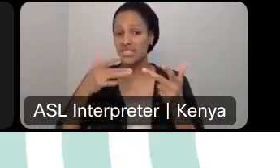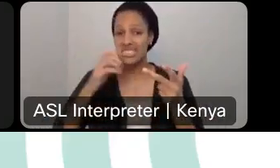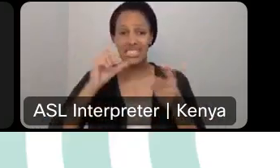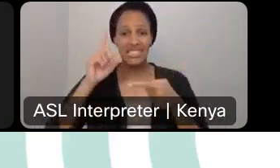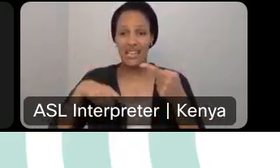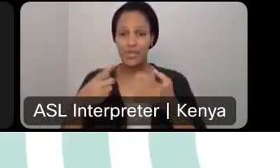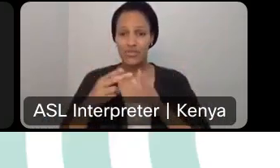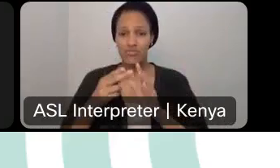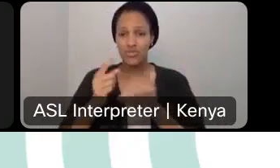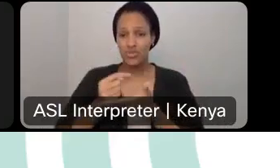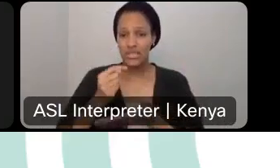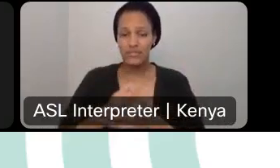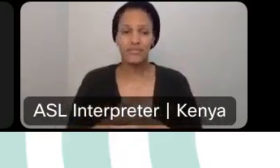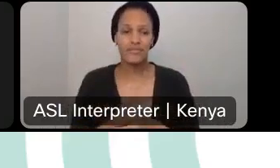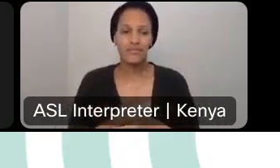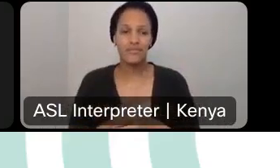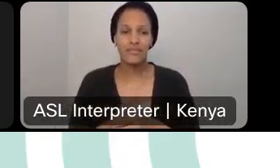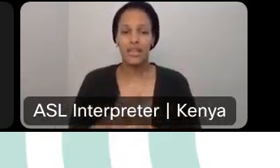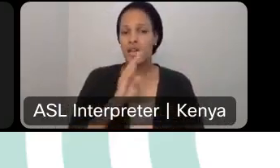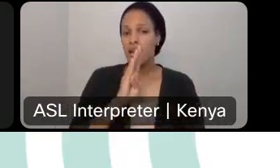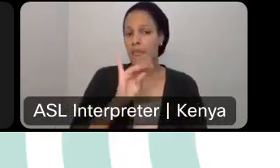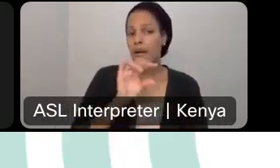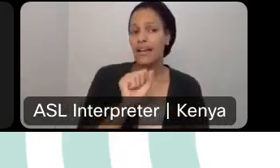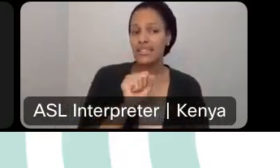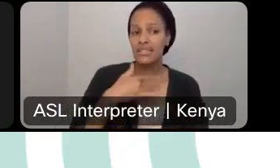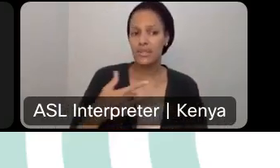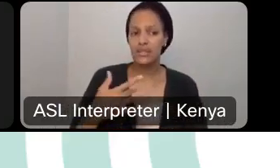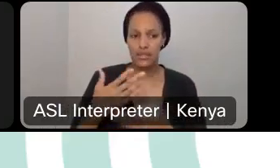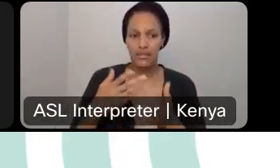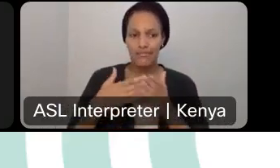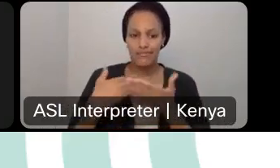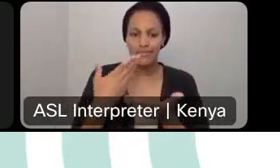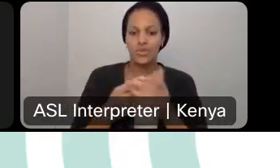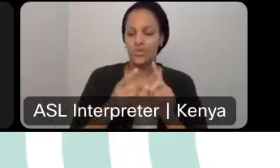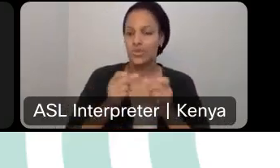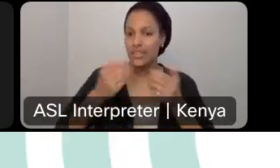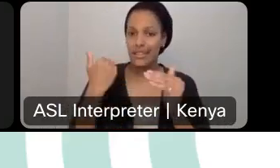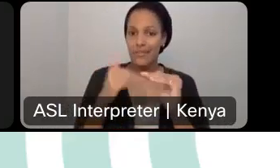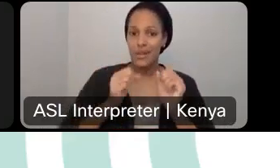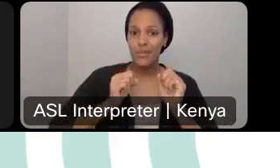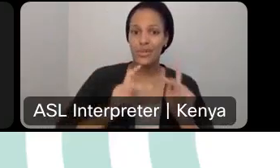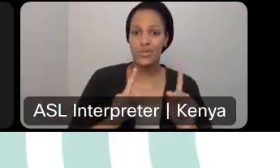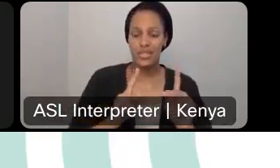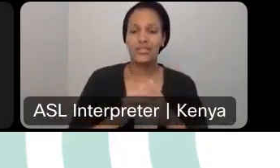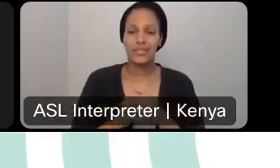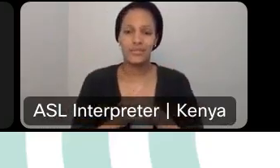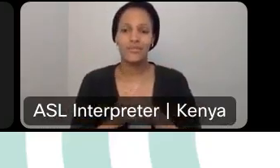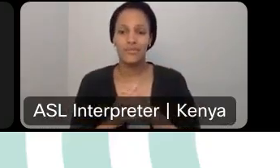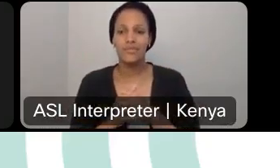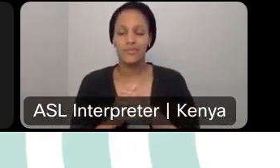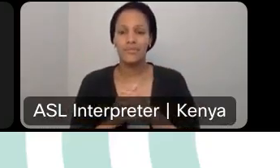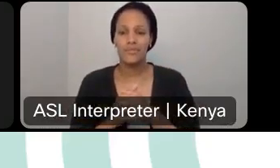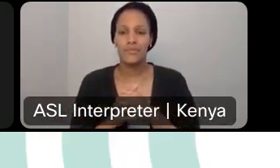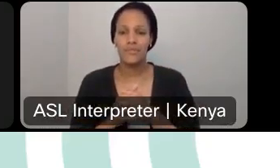Bias often leads to avoidance of or limiting opportunities for those with differences.